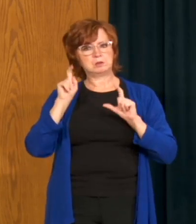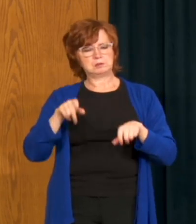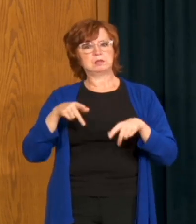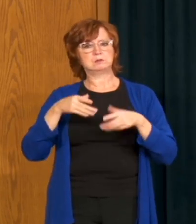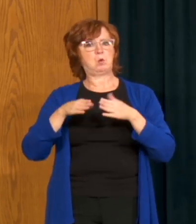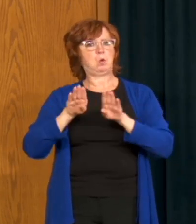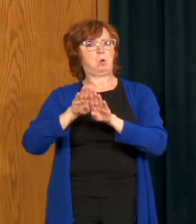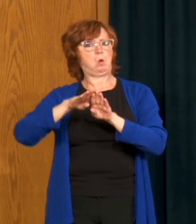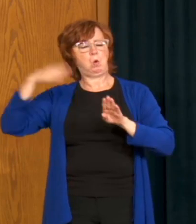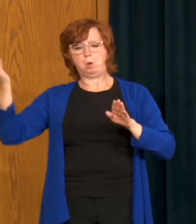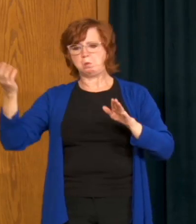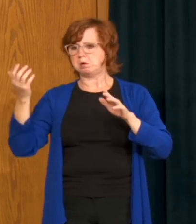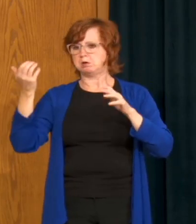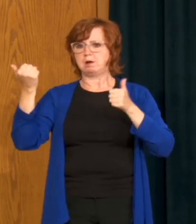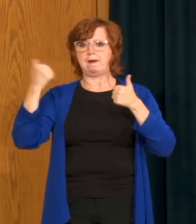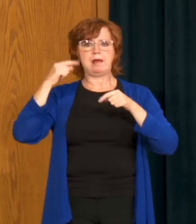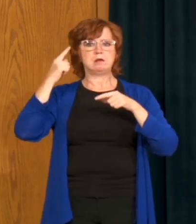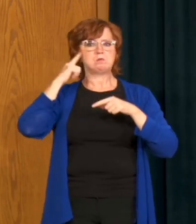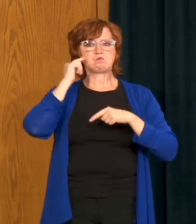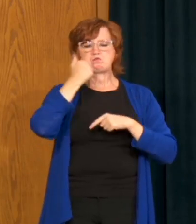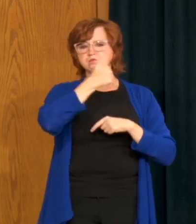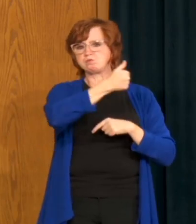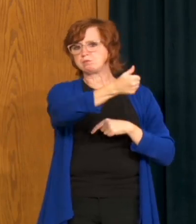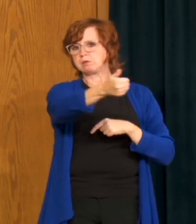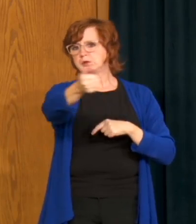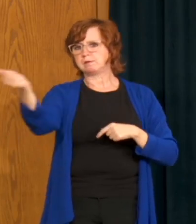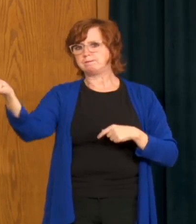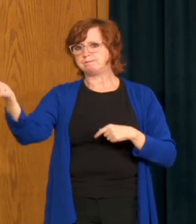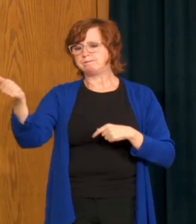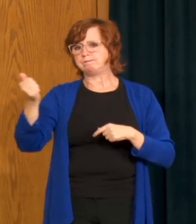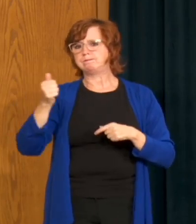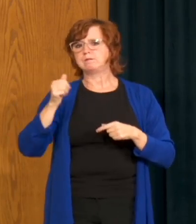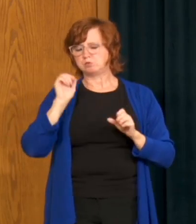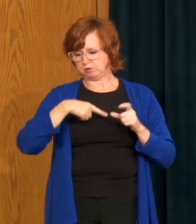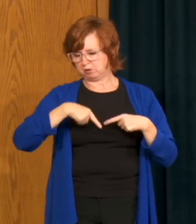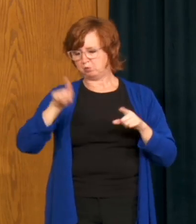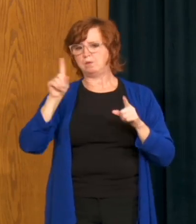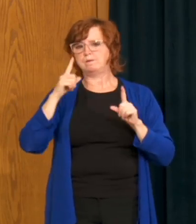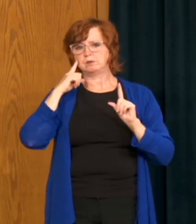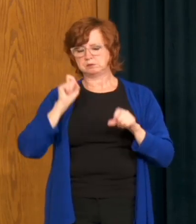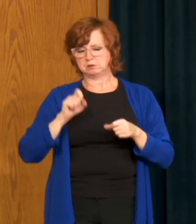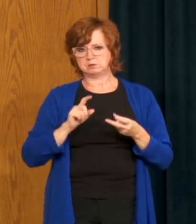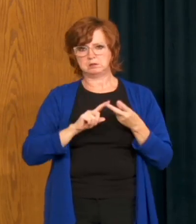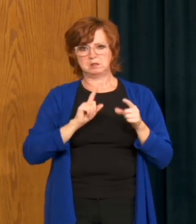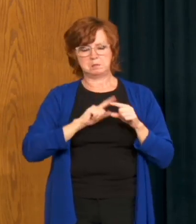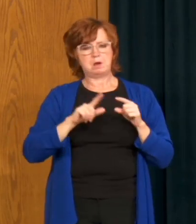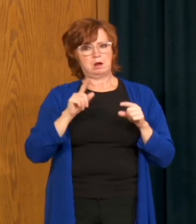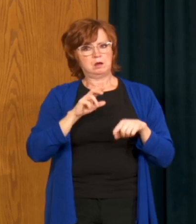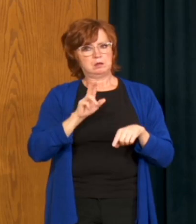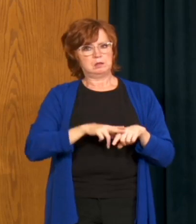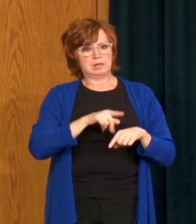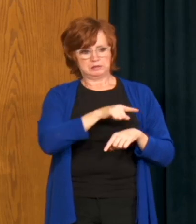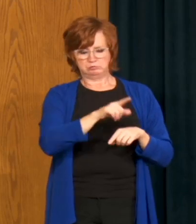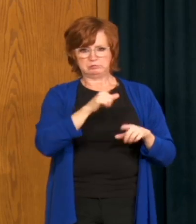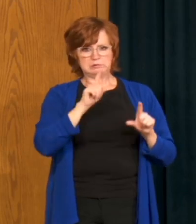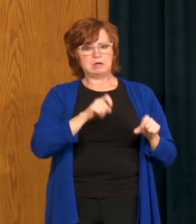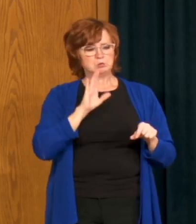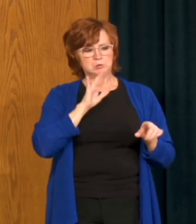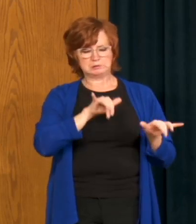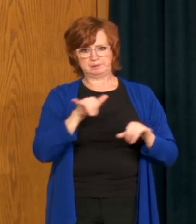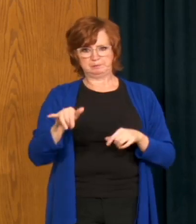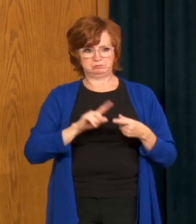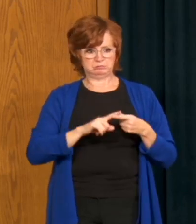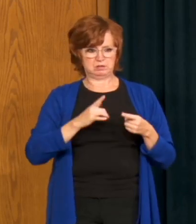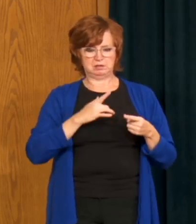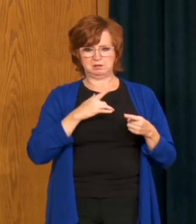testing. But we already know that testing is more likely to be positive if you're symptomatic. And if you're not symptomatic, a negative test